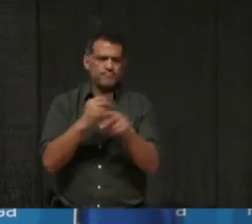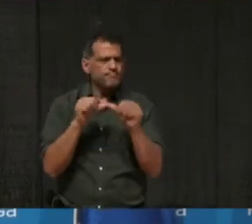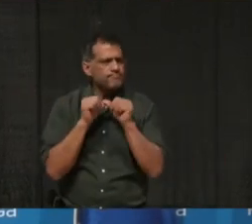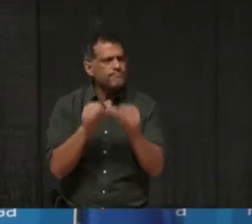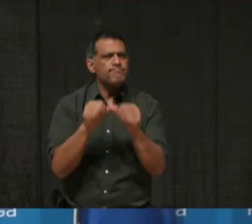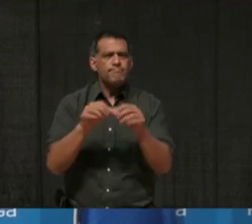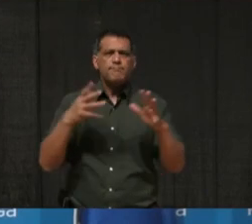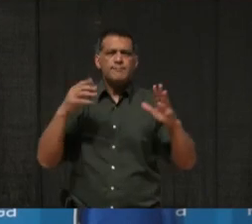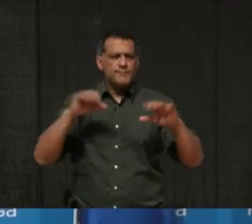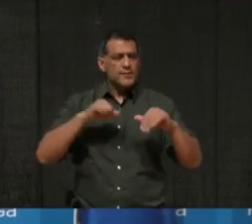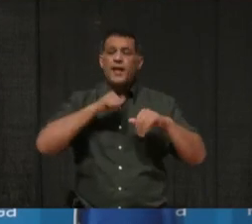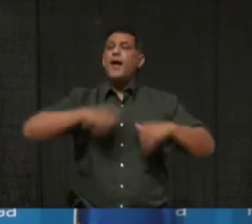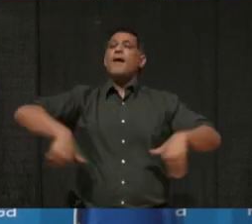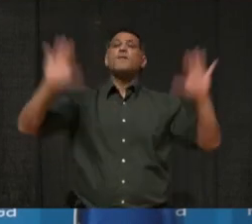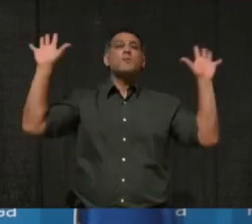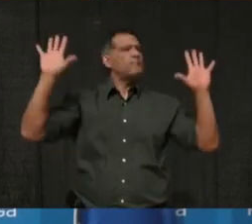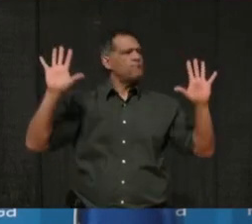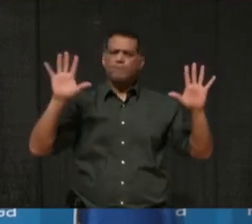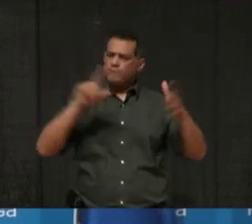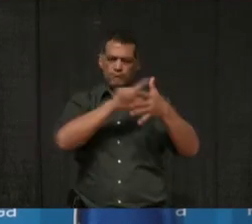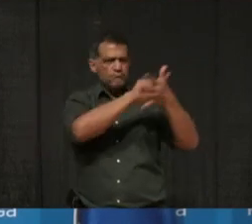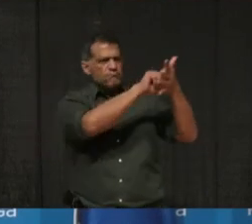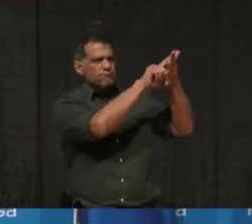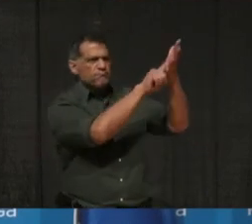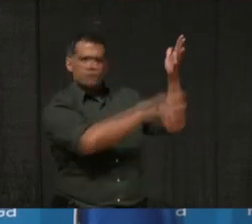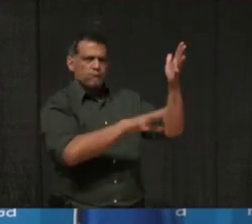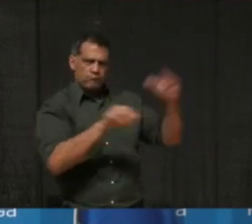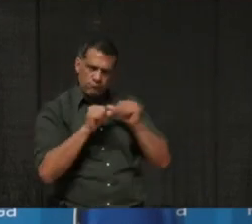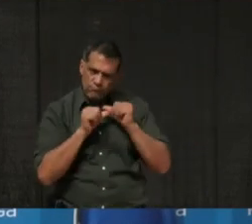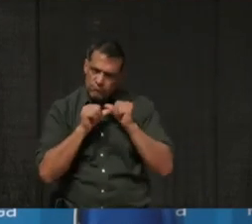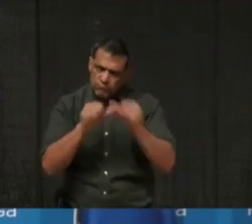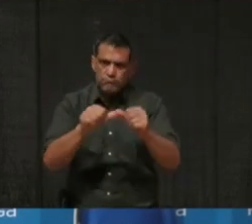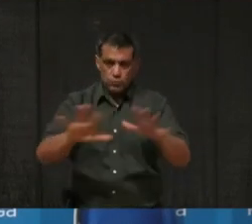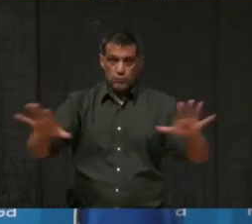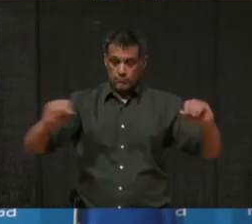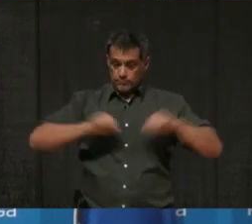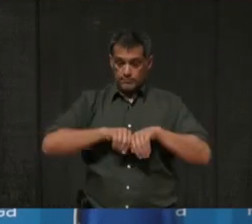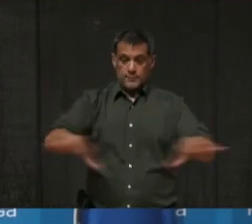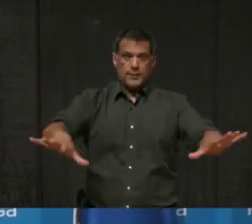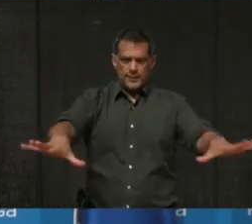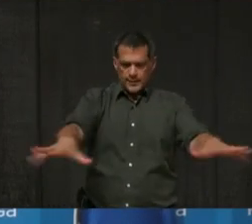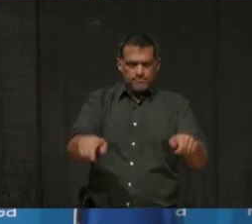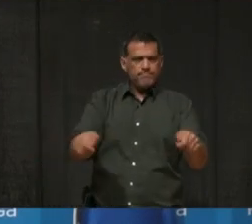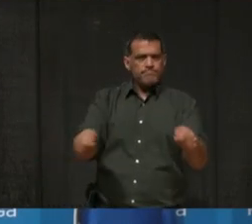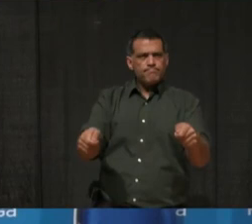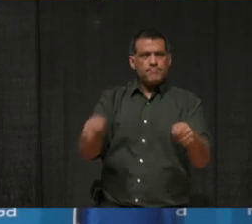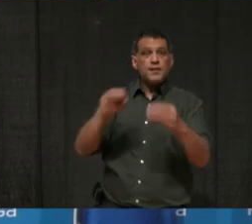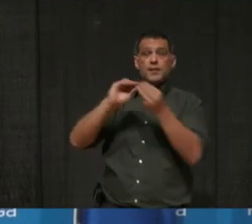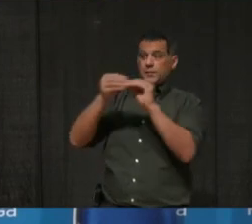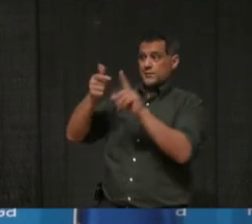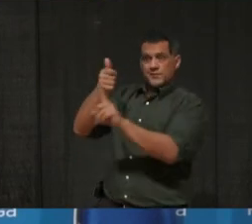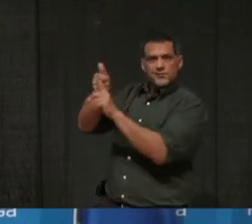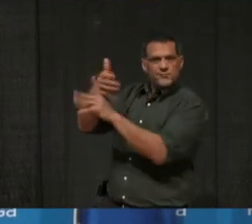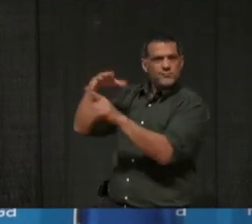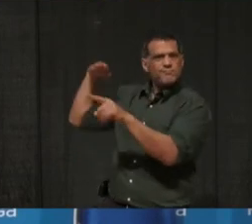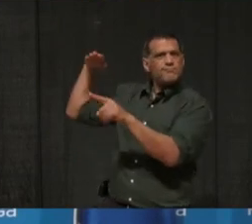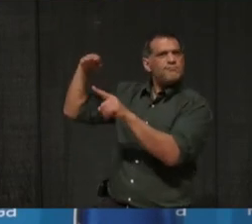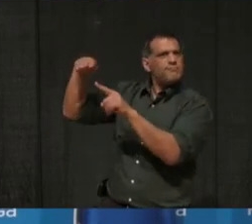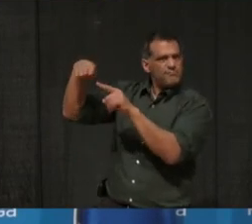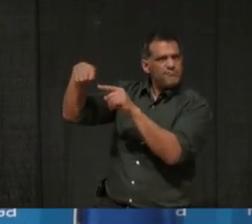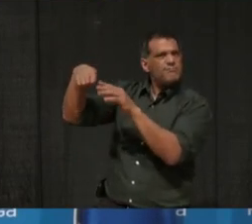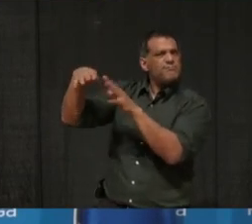to help us get this virus under control. But even with our numbers going down, we cannot afford to